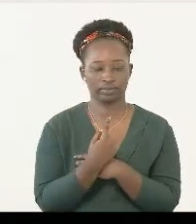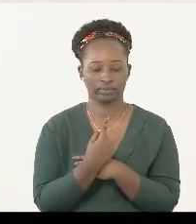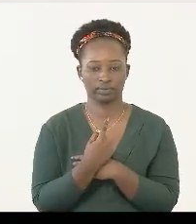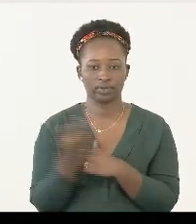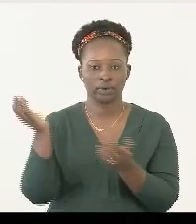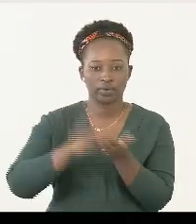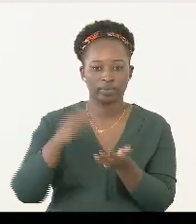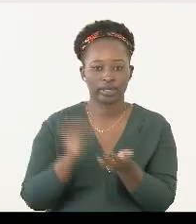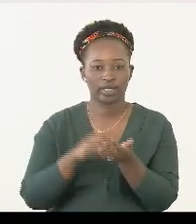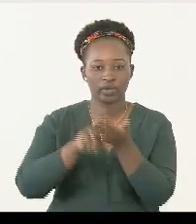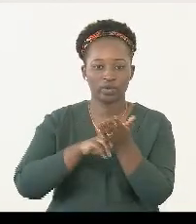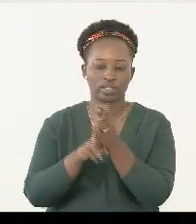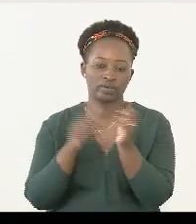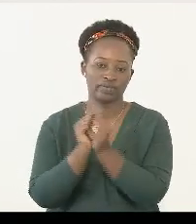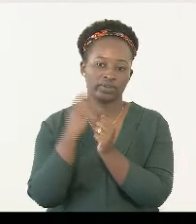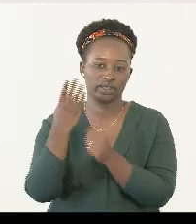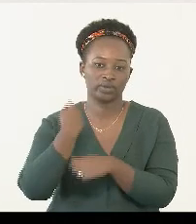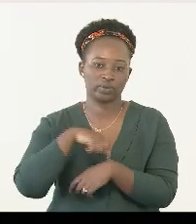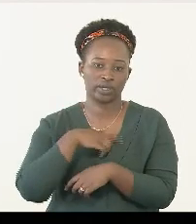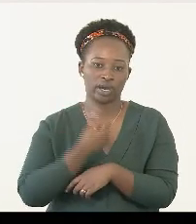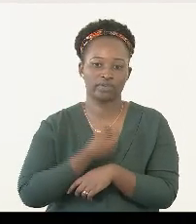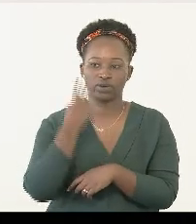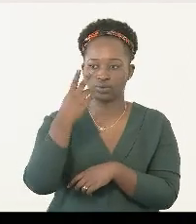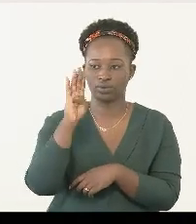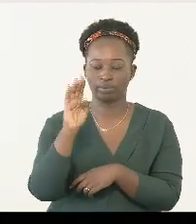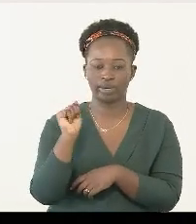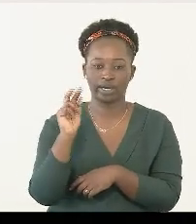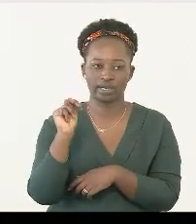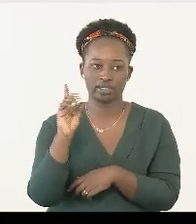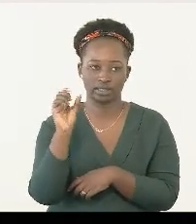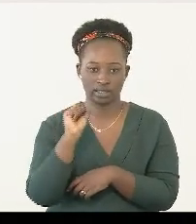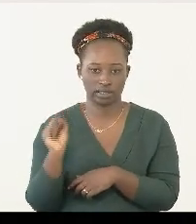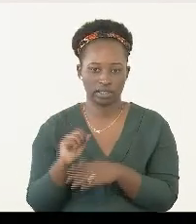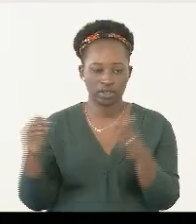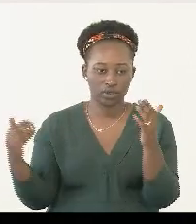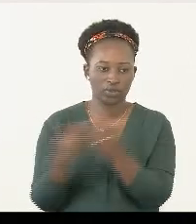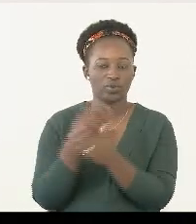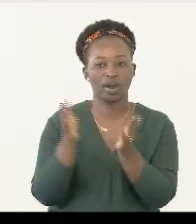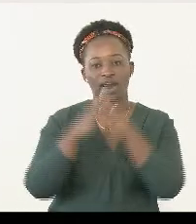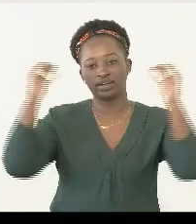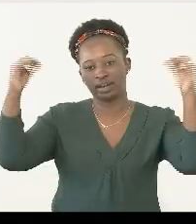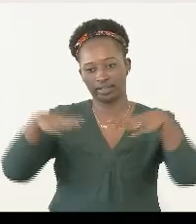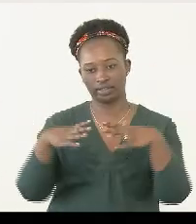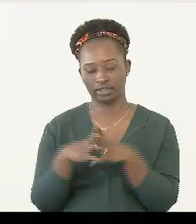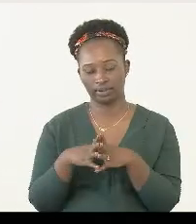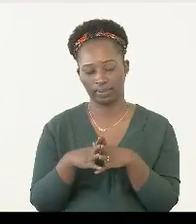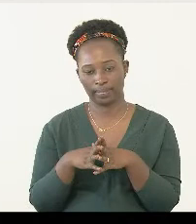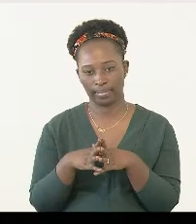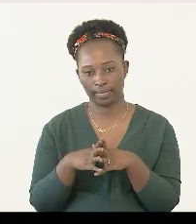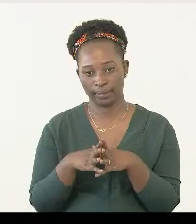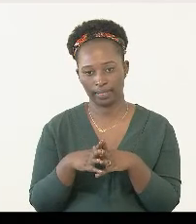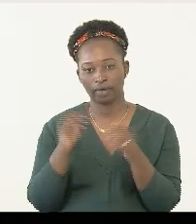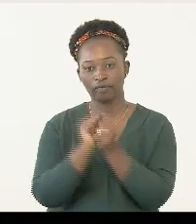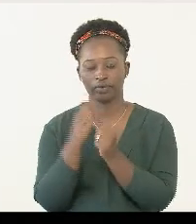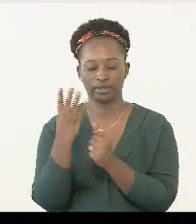replicating using N14. So we have 2 bands that are exclusively new and lighter. So we are just